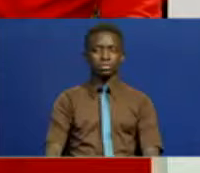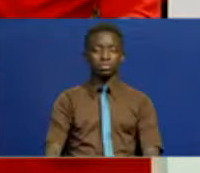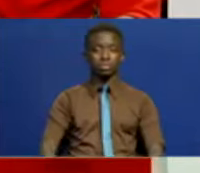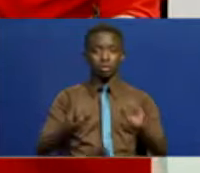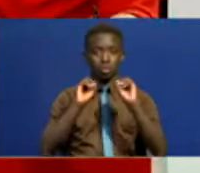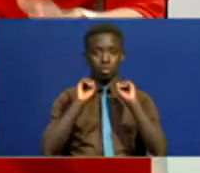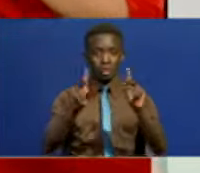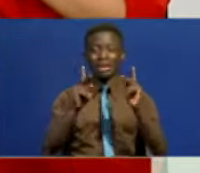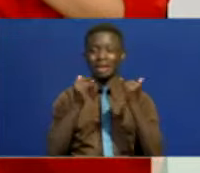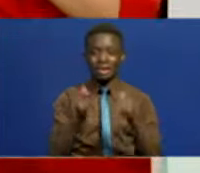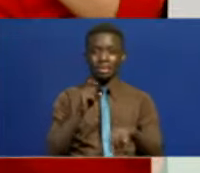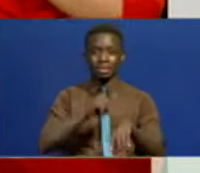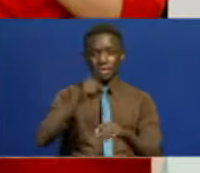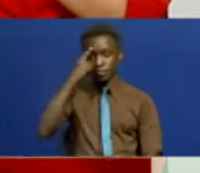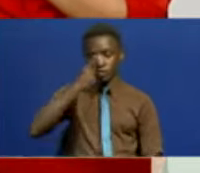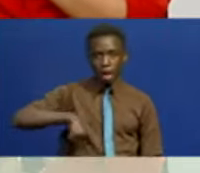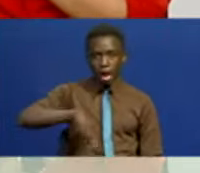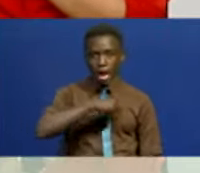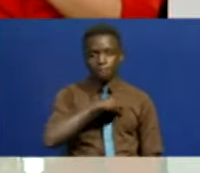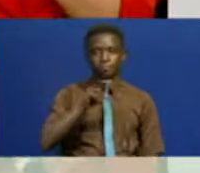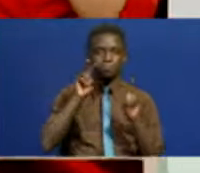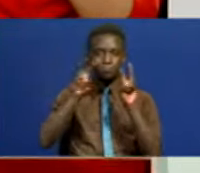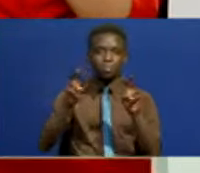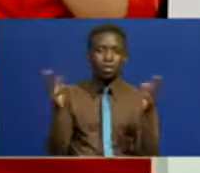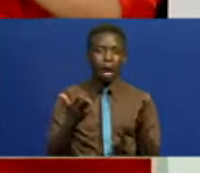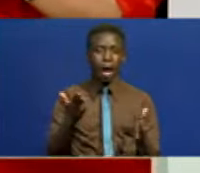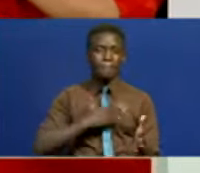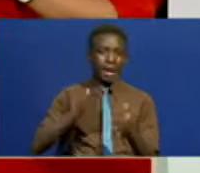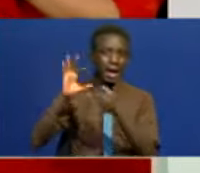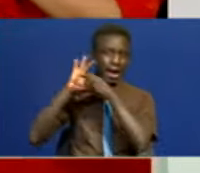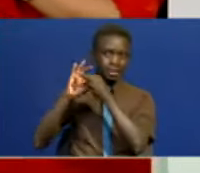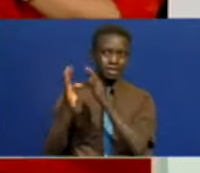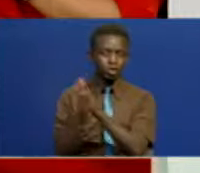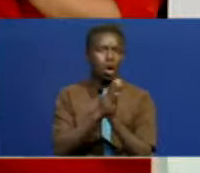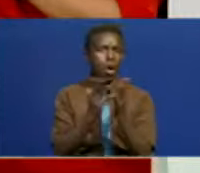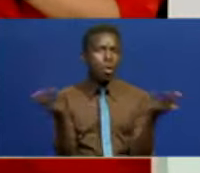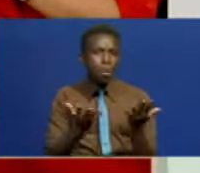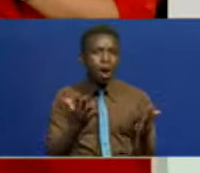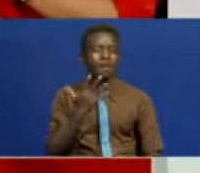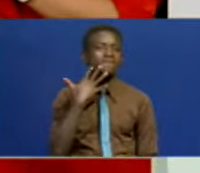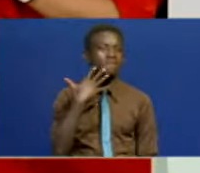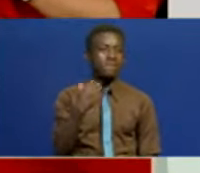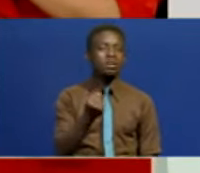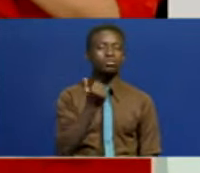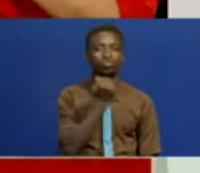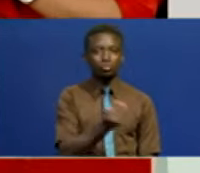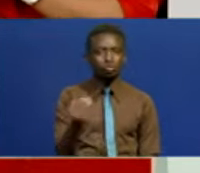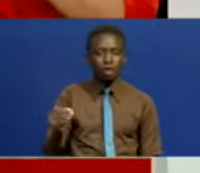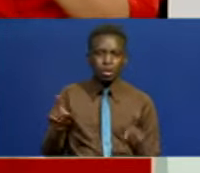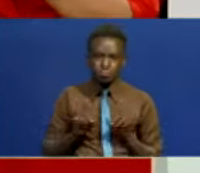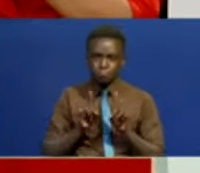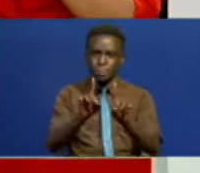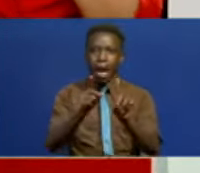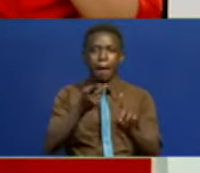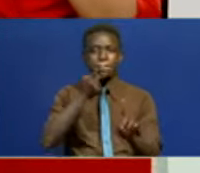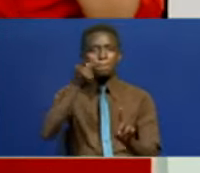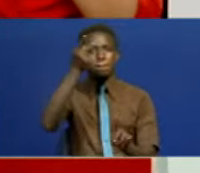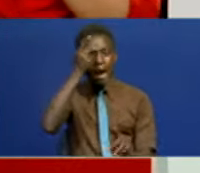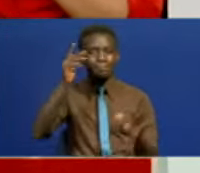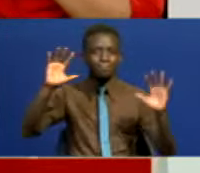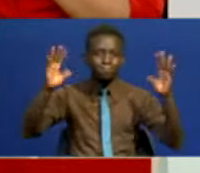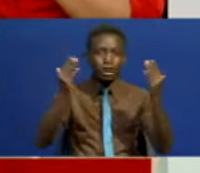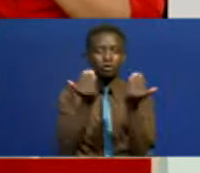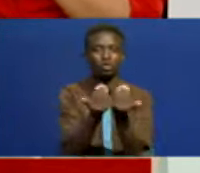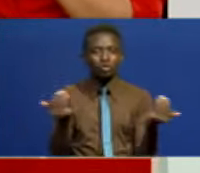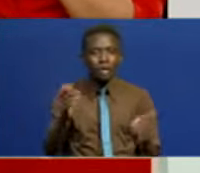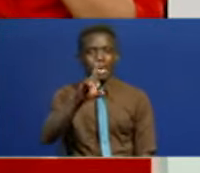Right now, it's time for us to take a look at my culture, where at least 500 children, accompanied by their parents and guardians, converge to celebrate Kids